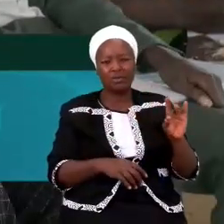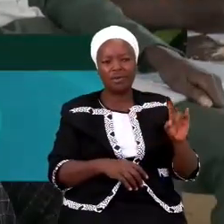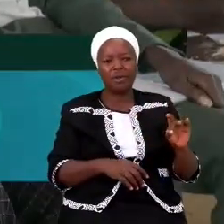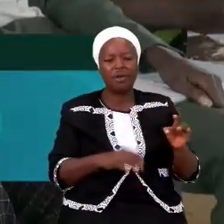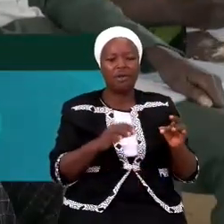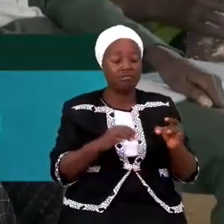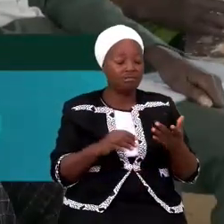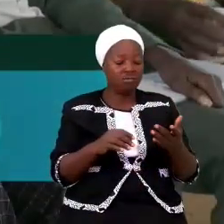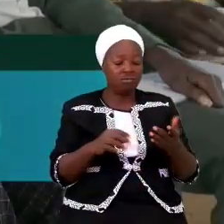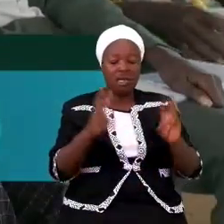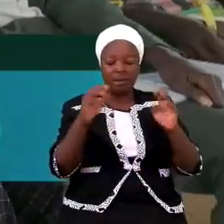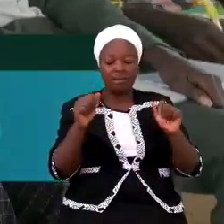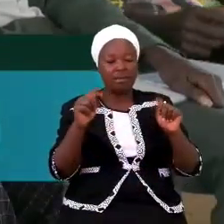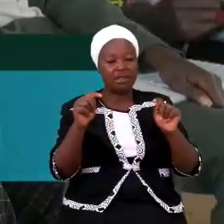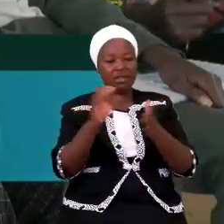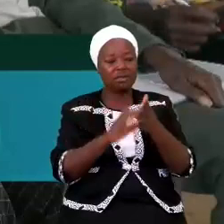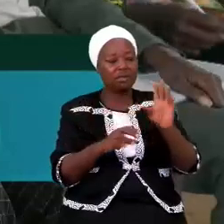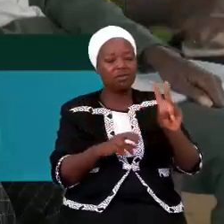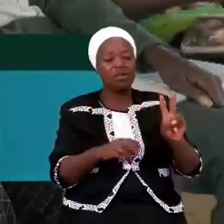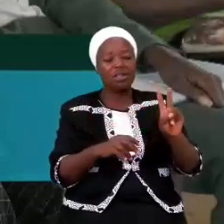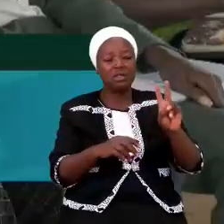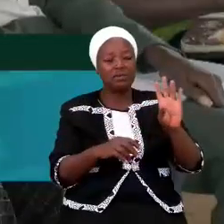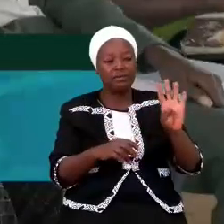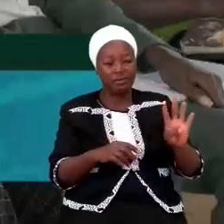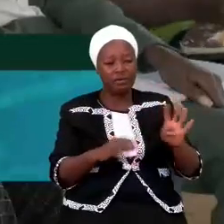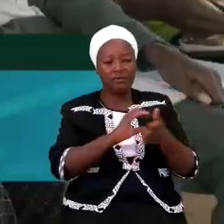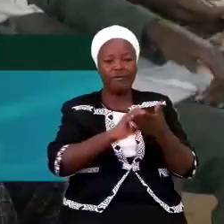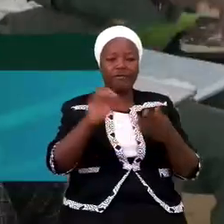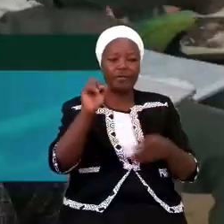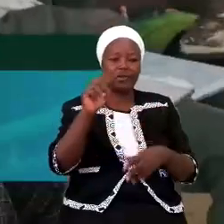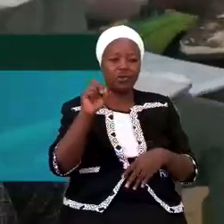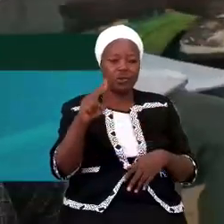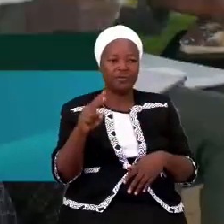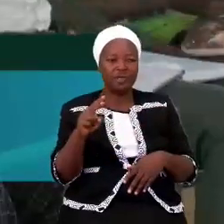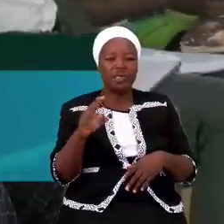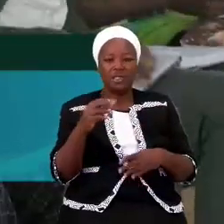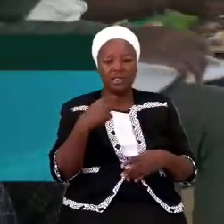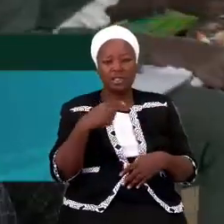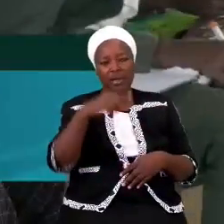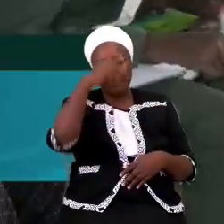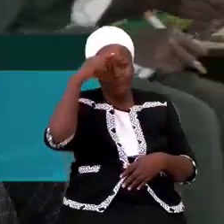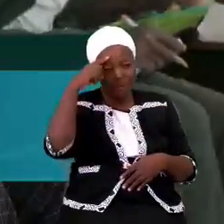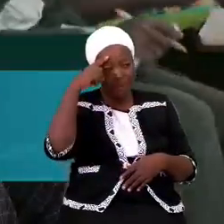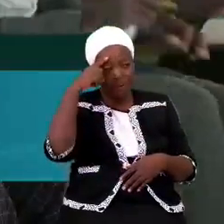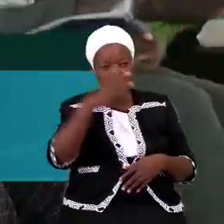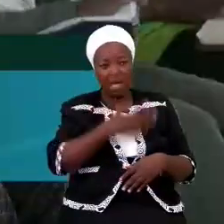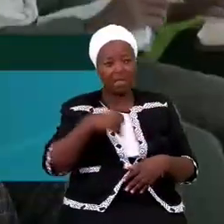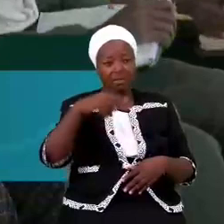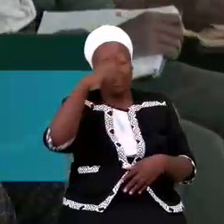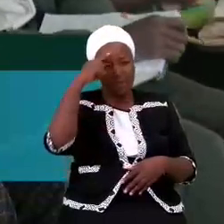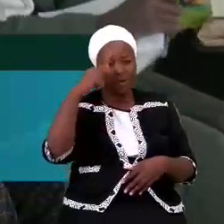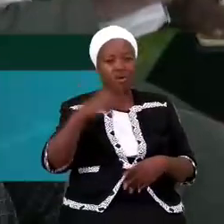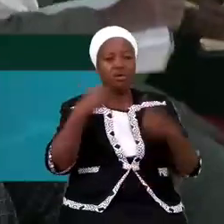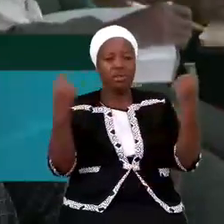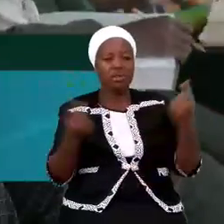because iniquity shall abound in the world around us. Iniquity abounds wherever you are. You